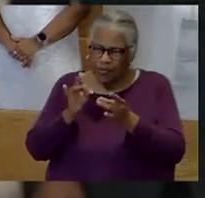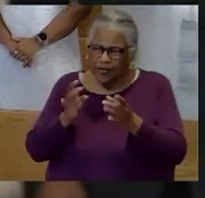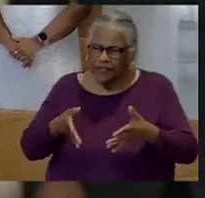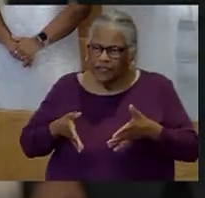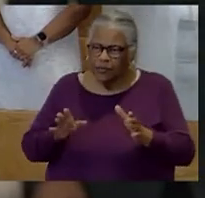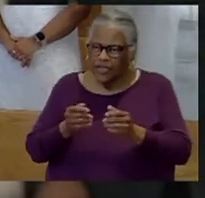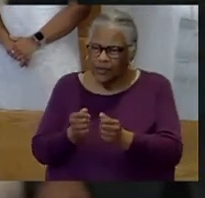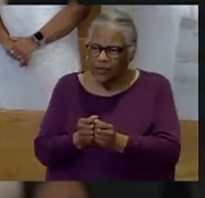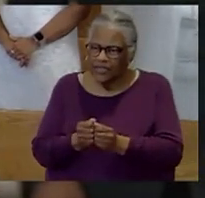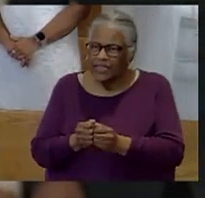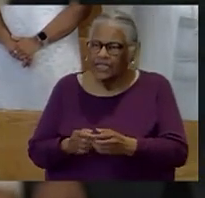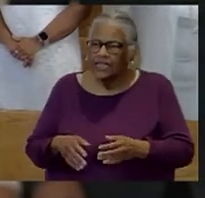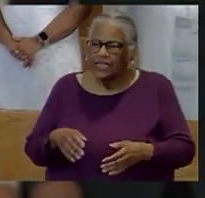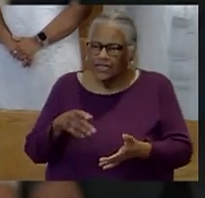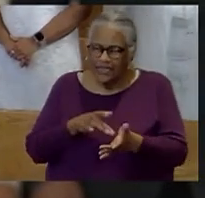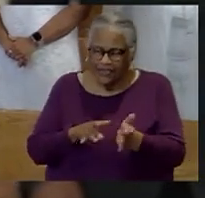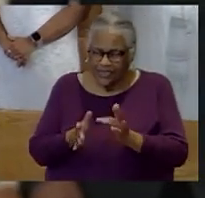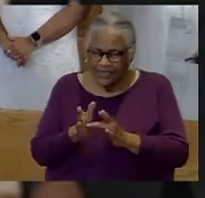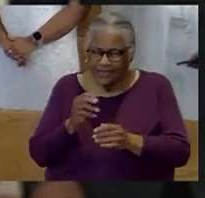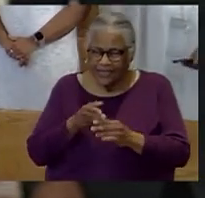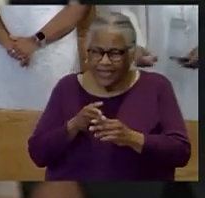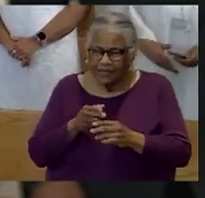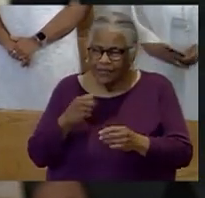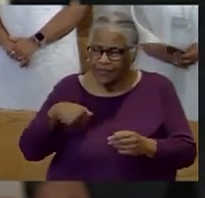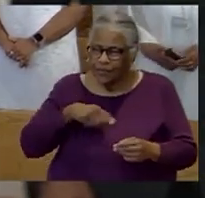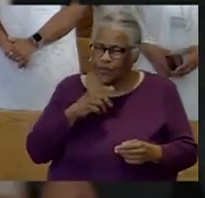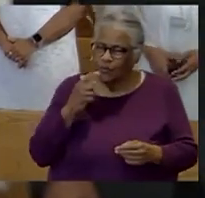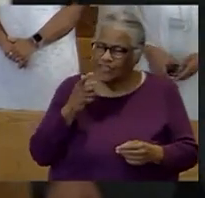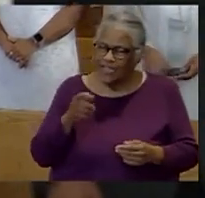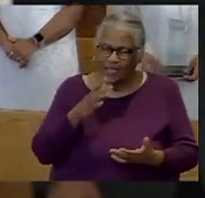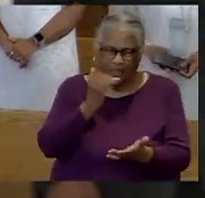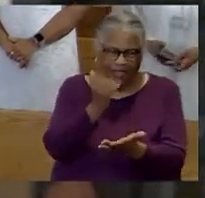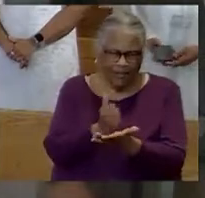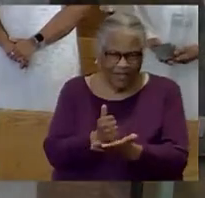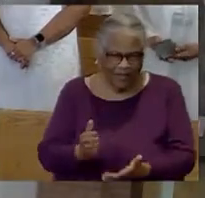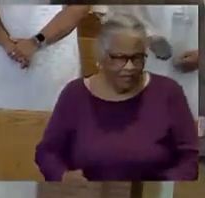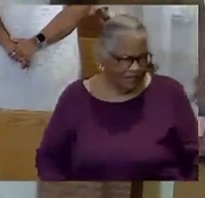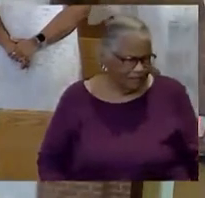we ask this prayer and we say amen.